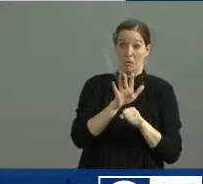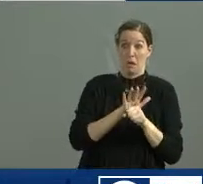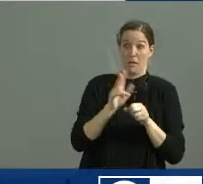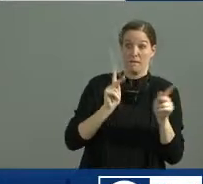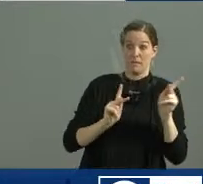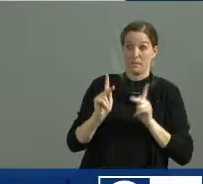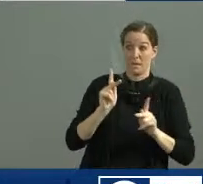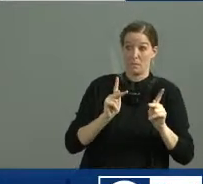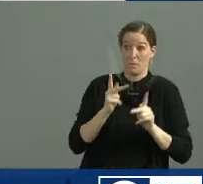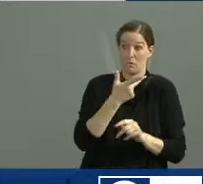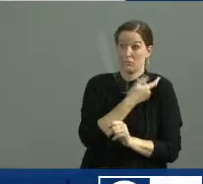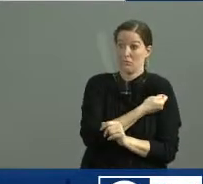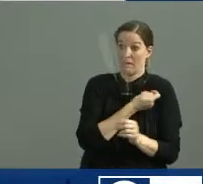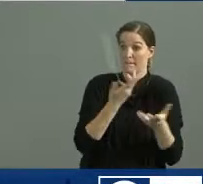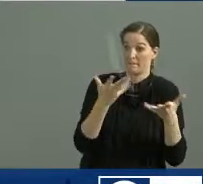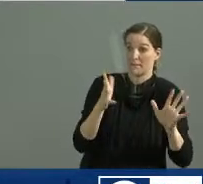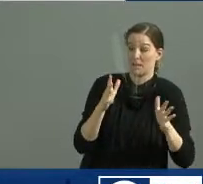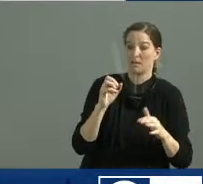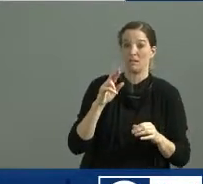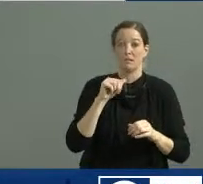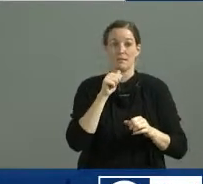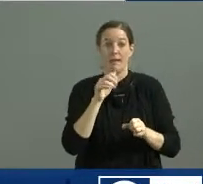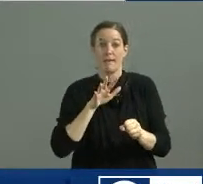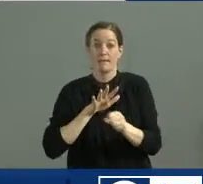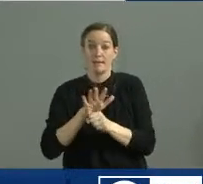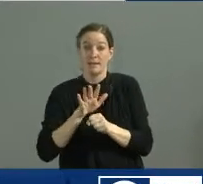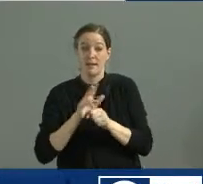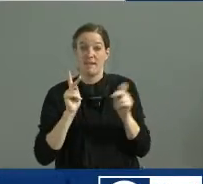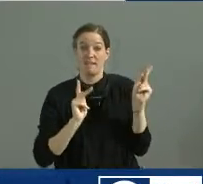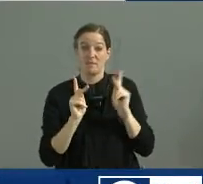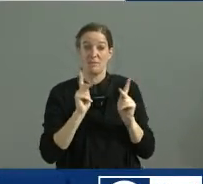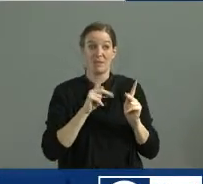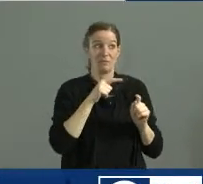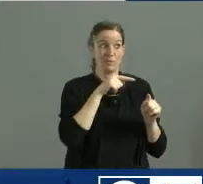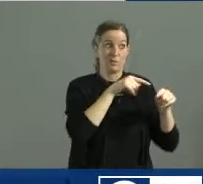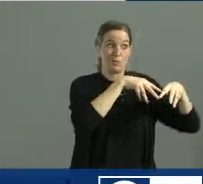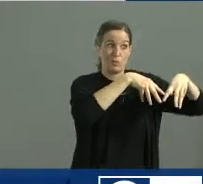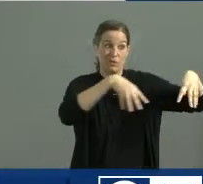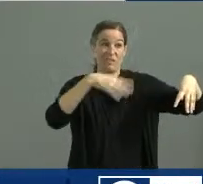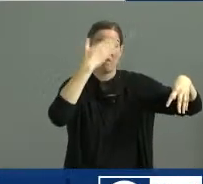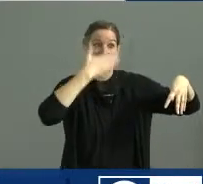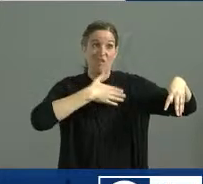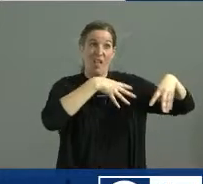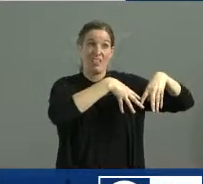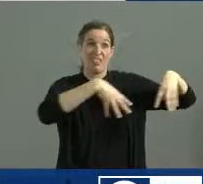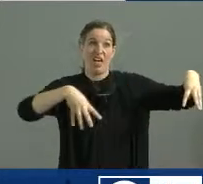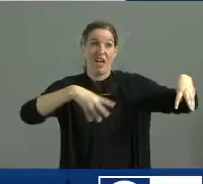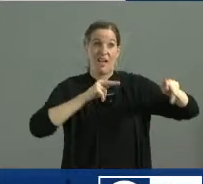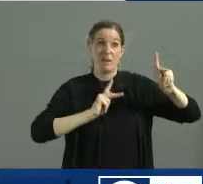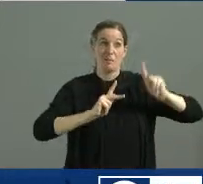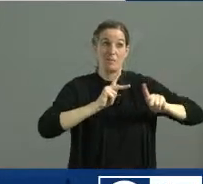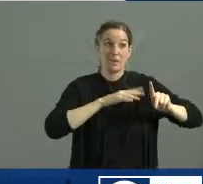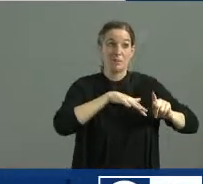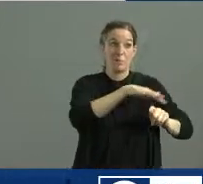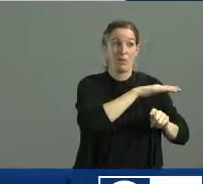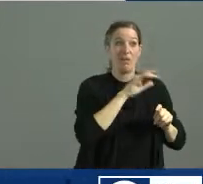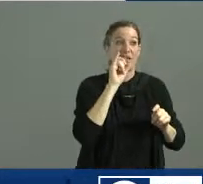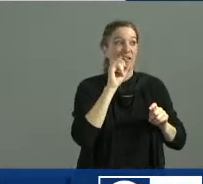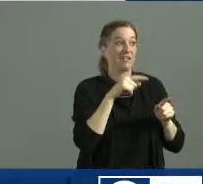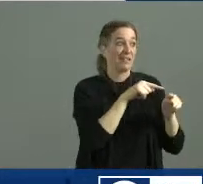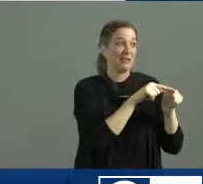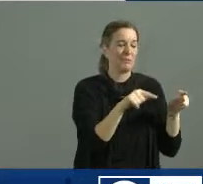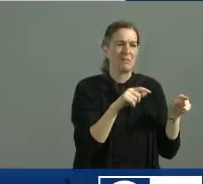so these people really need this and require this. What's this say about when the general public gets an opportunity to go out there and start getting